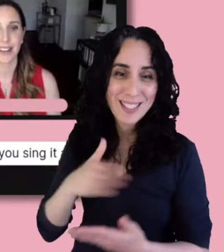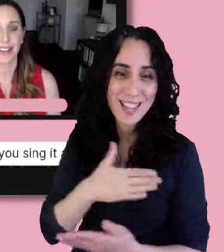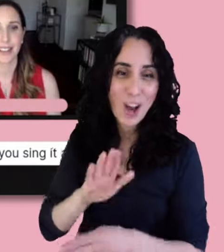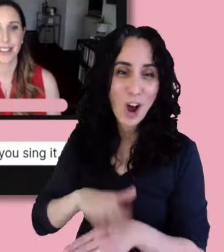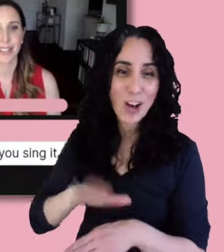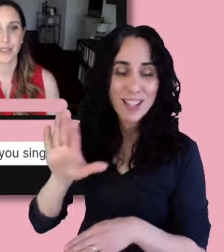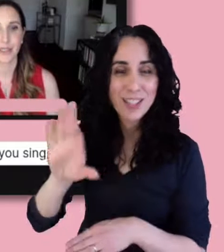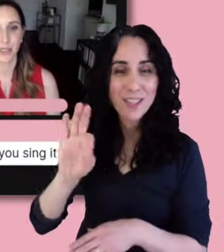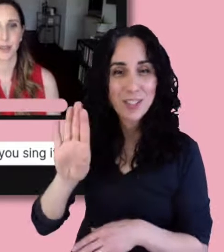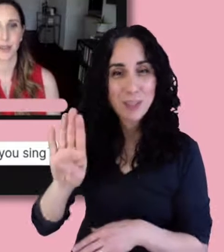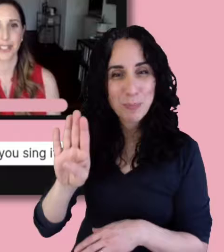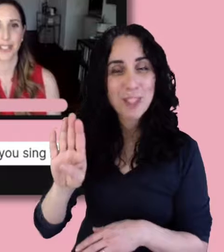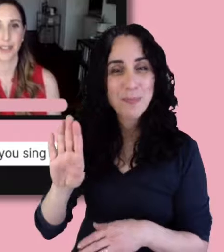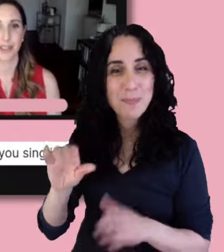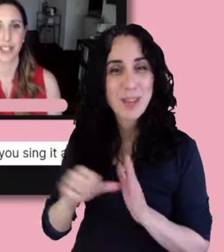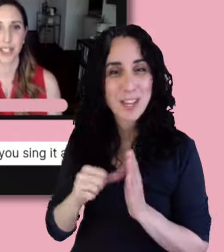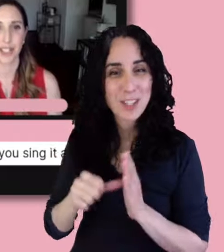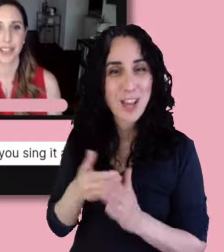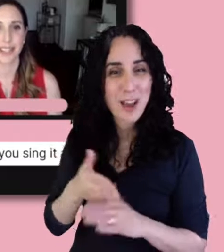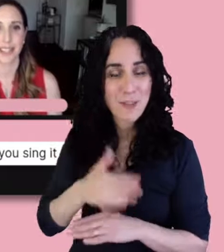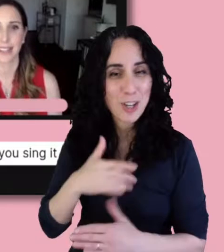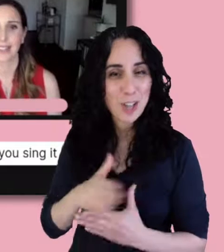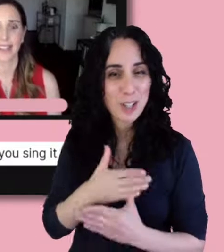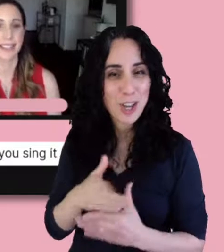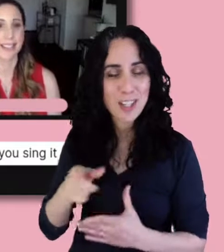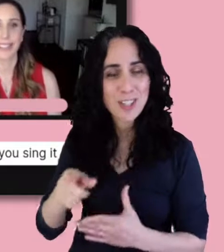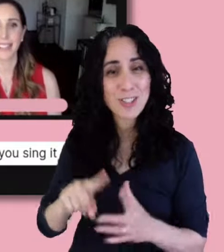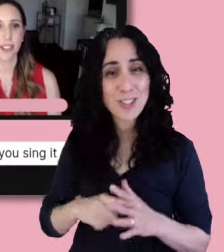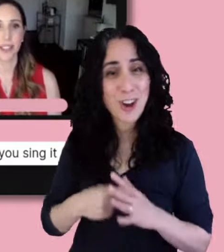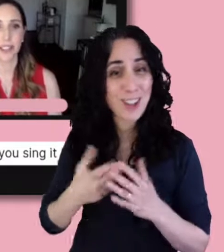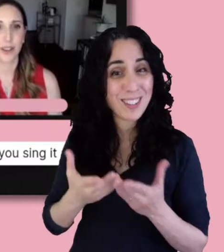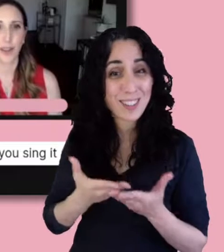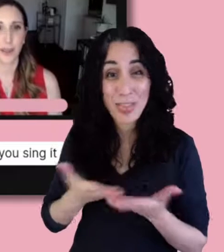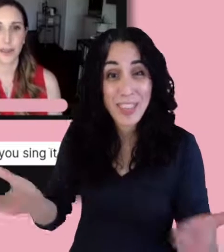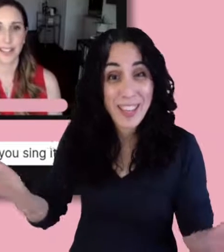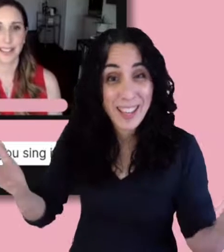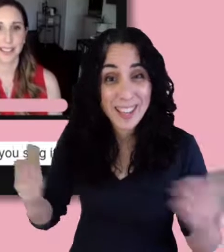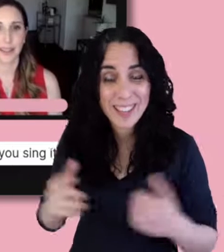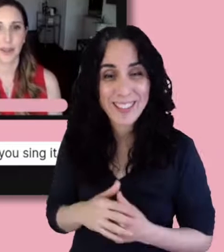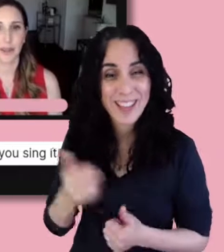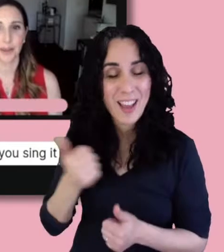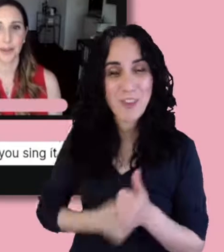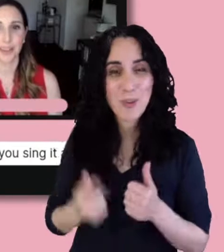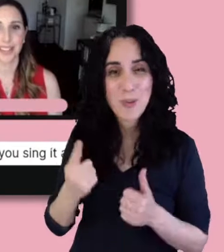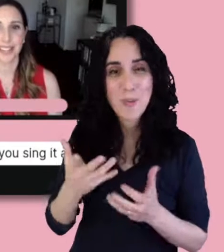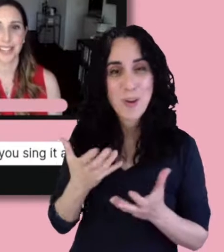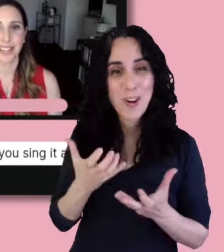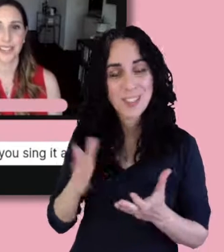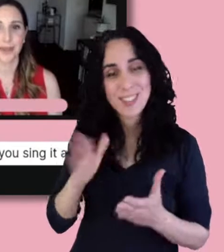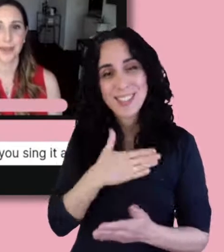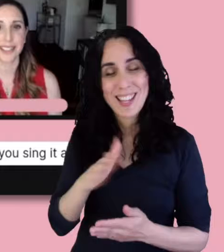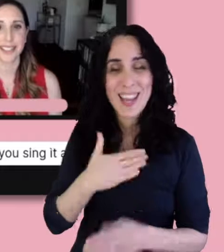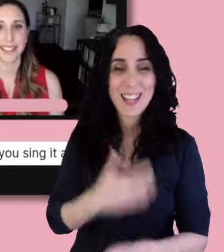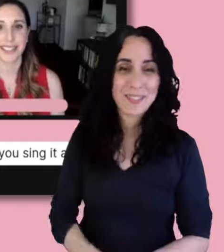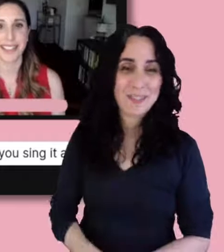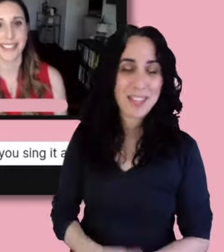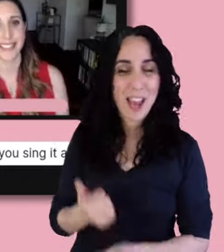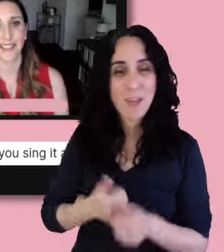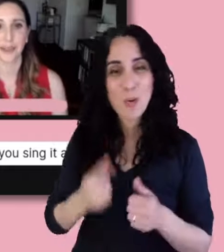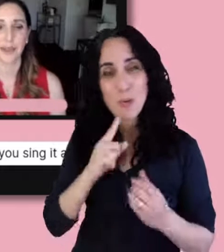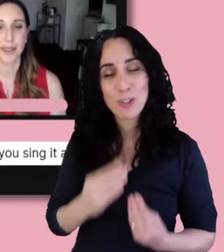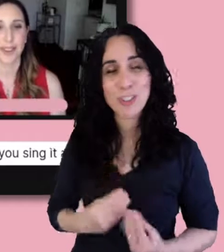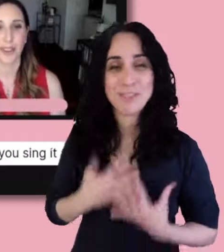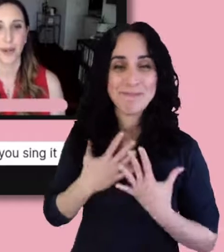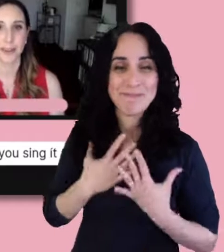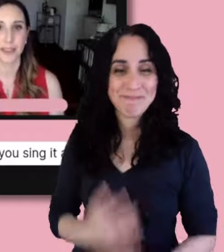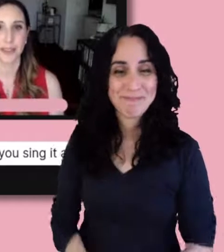song on his Facebook page after I shared it, and he started a whole thing. Everyone wanted to sing it, and